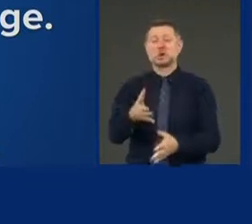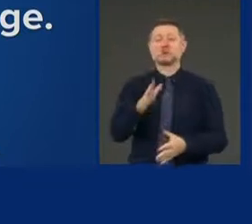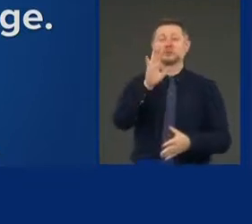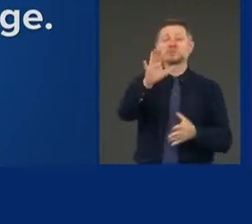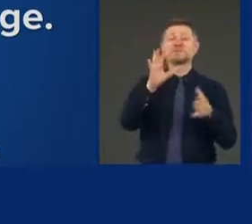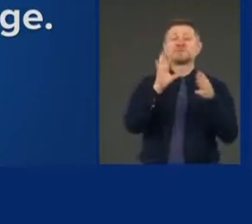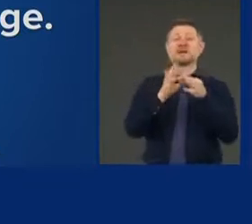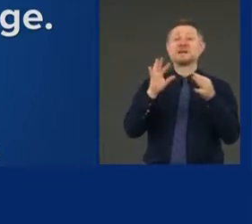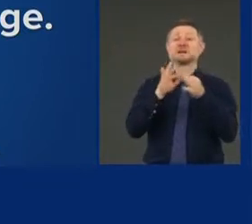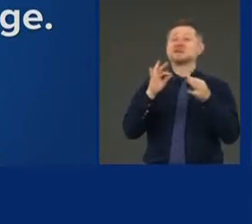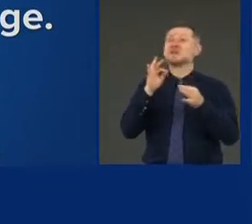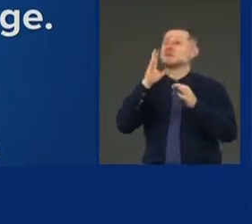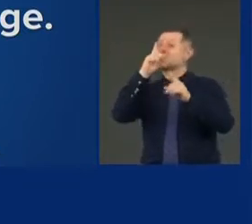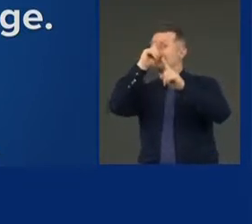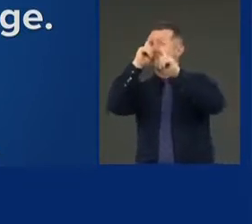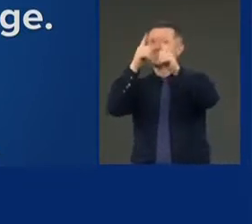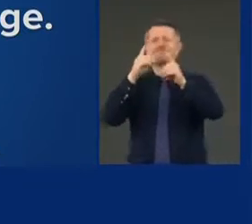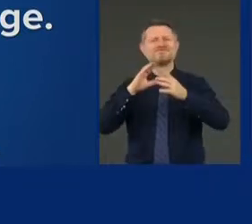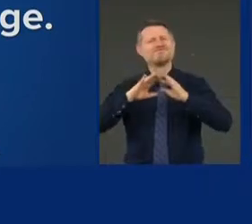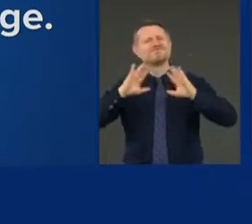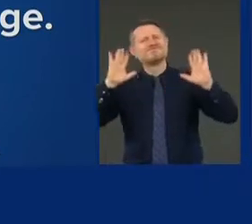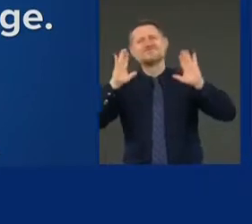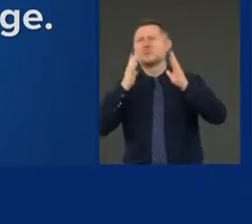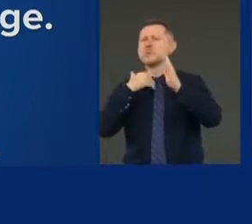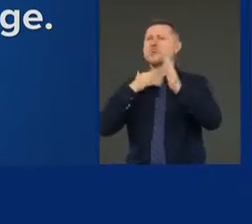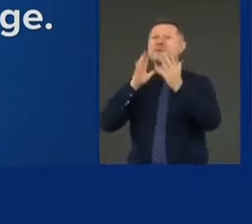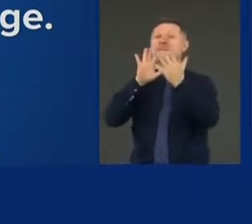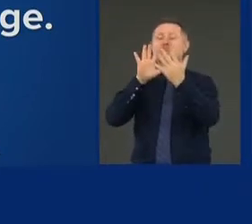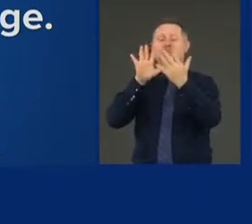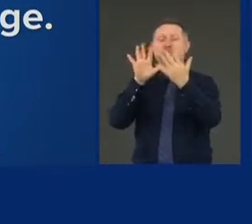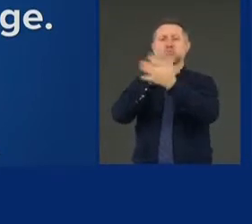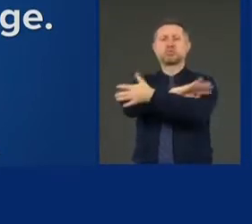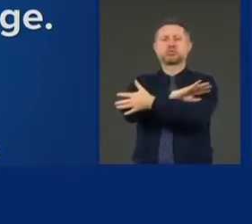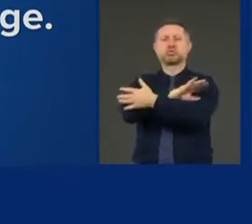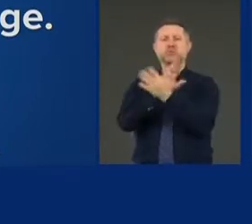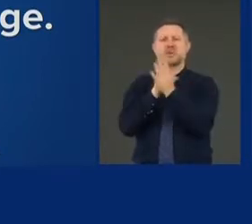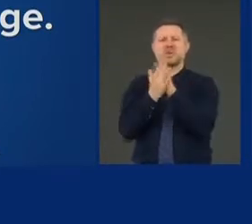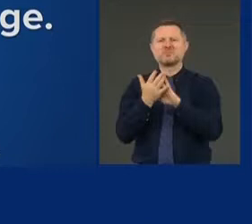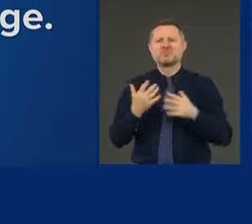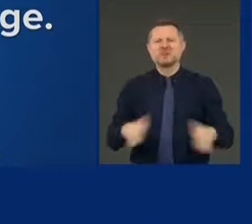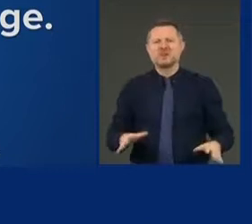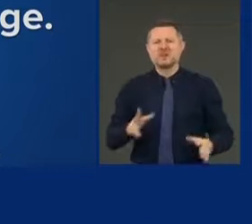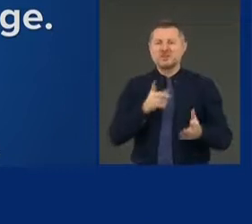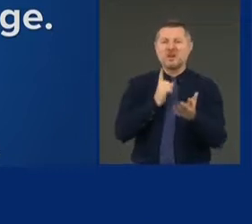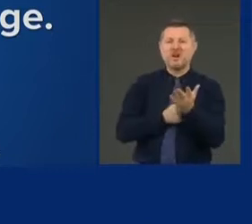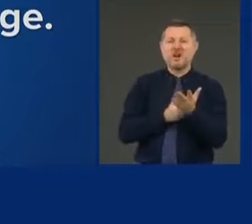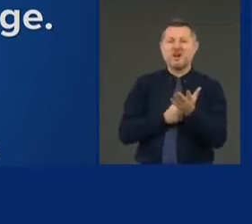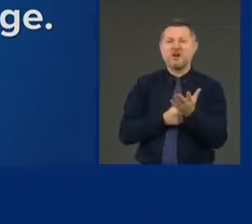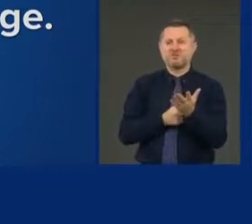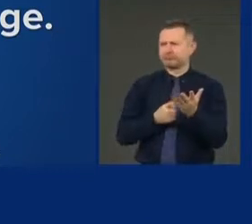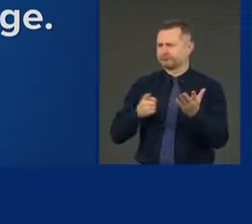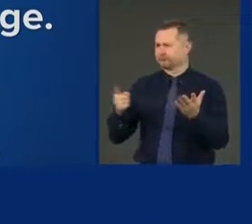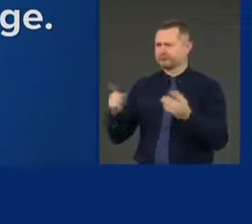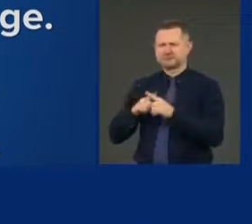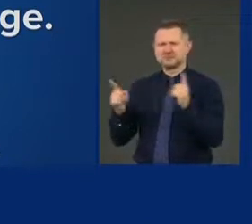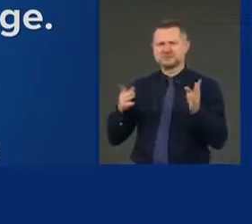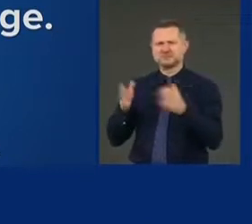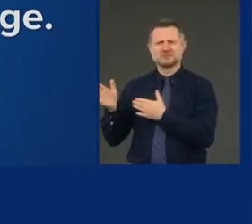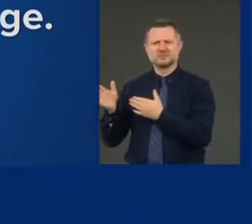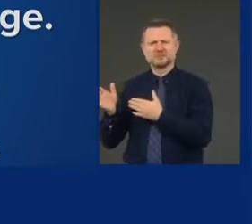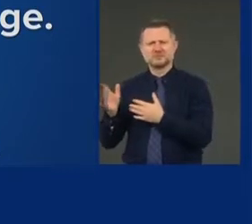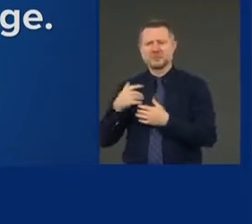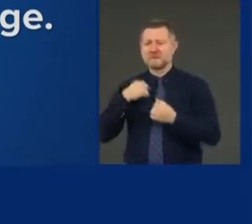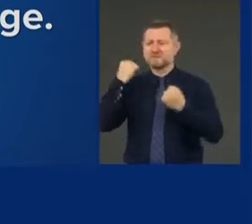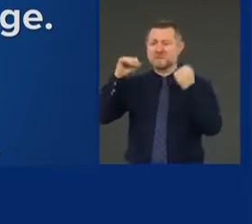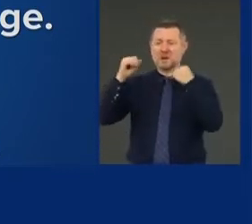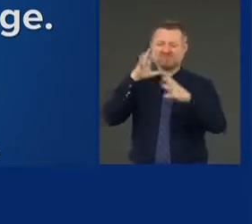you lose the point by the violence in response. And it allows people